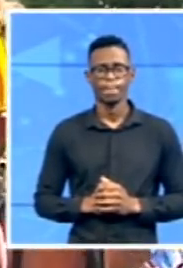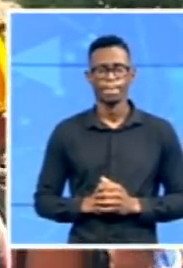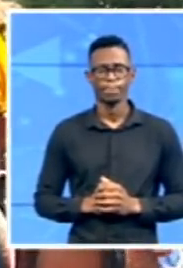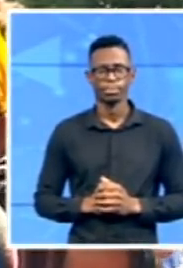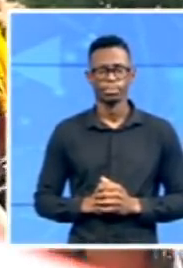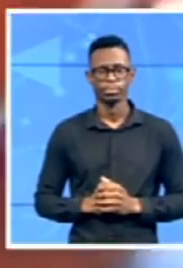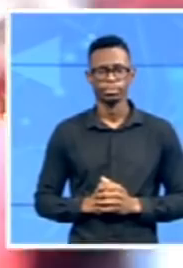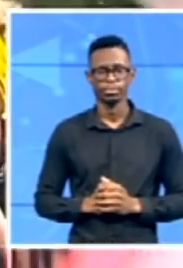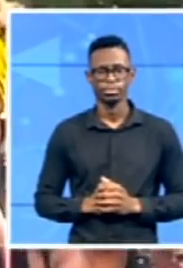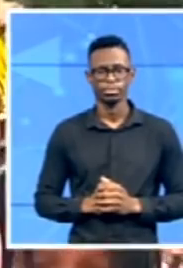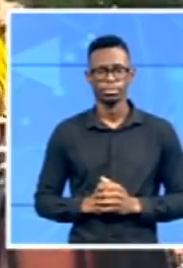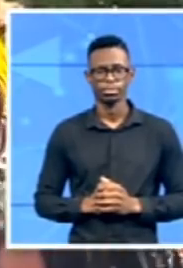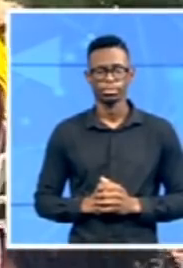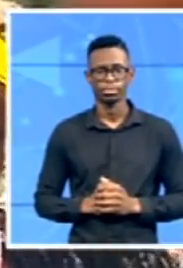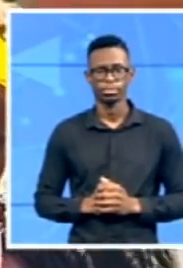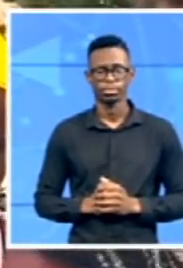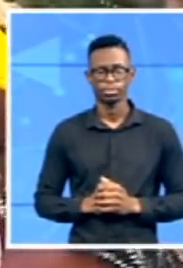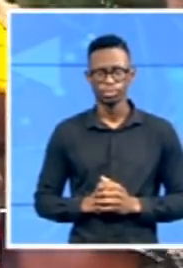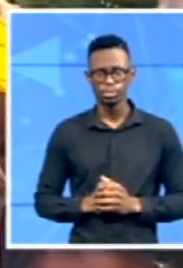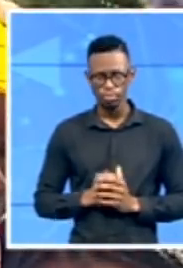Let me tell you.